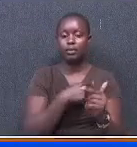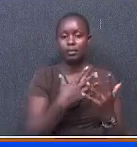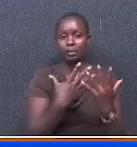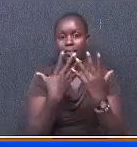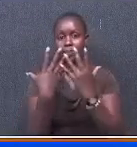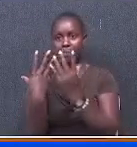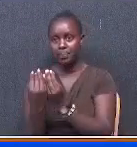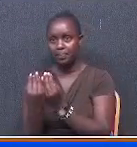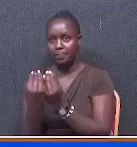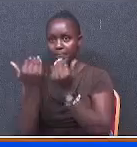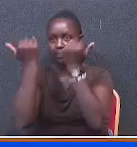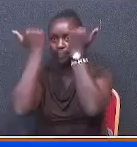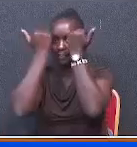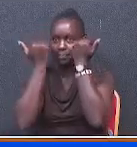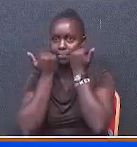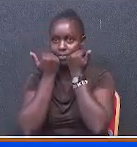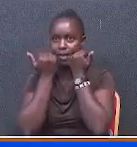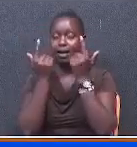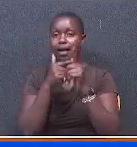and the court